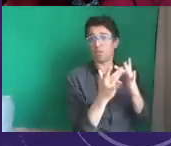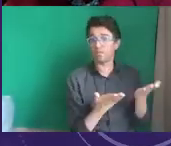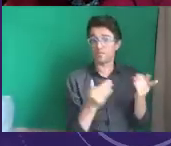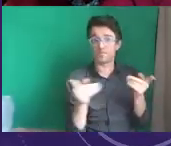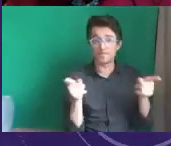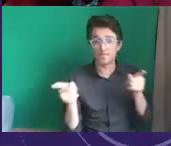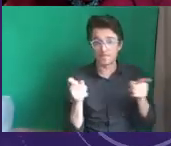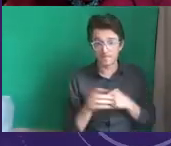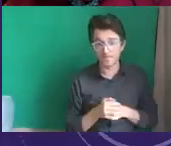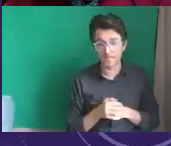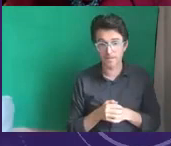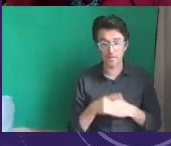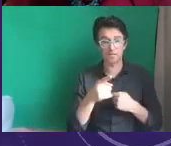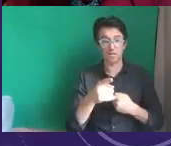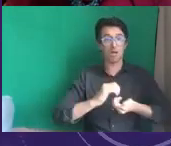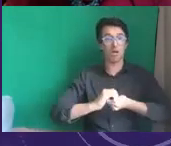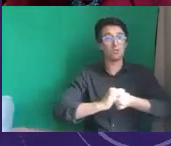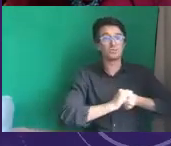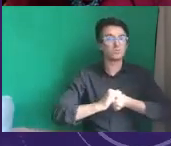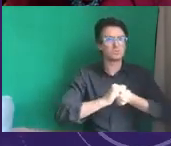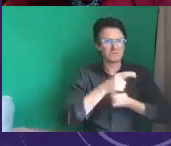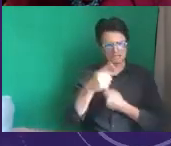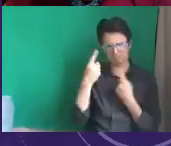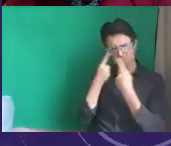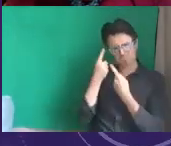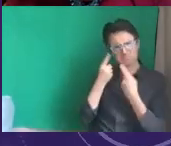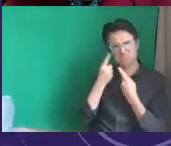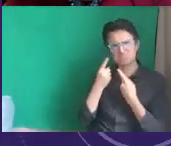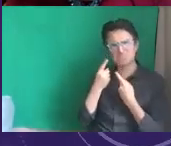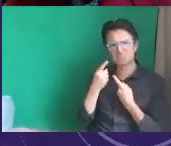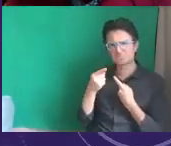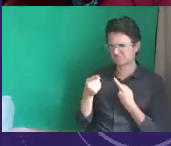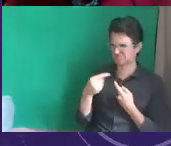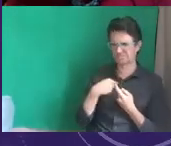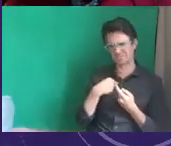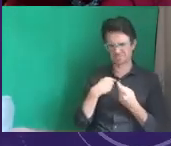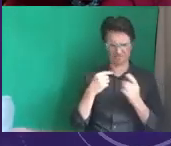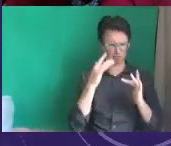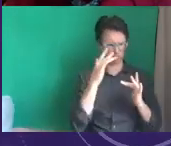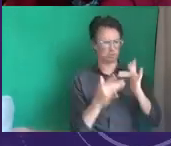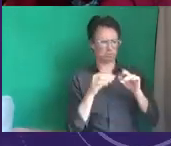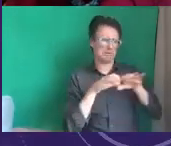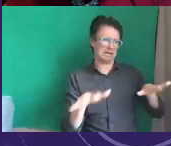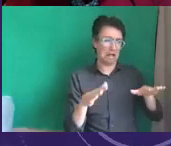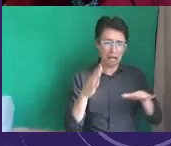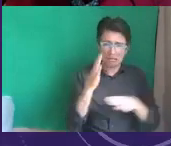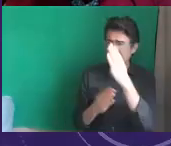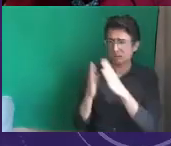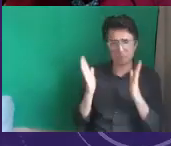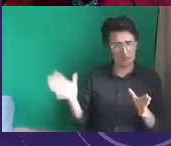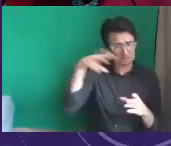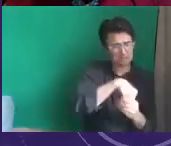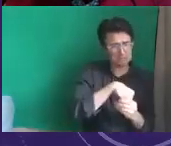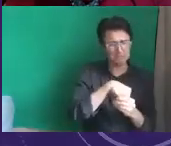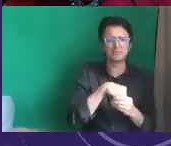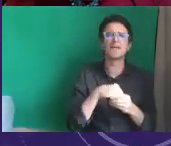organizations may have a point person on their team for all things related to accessibility, which is a good thing. But for an organization